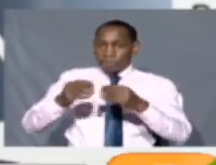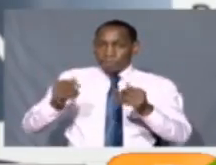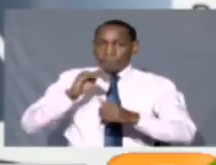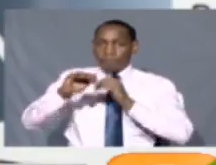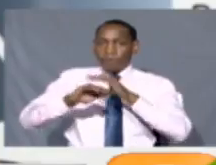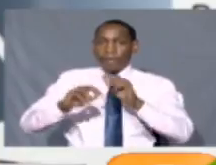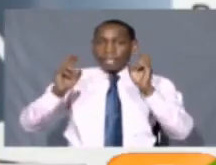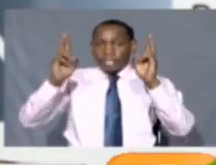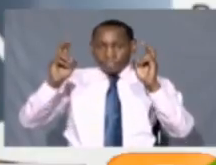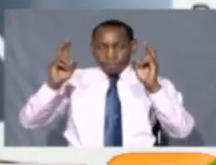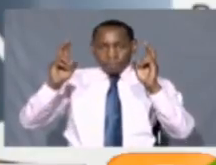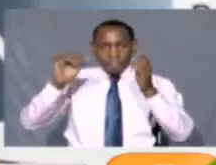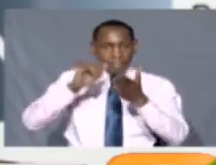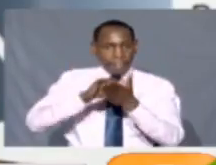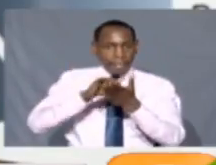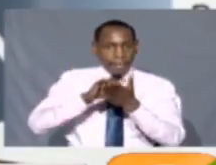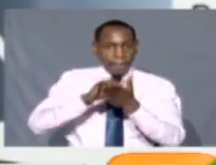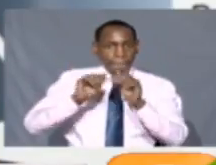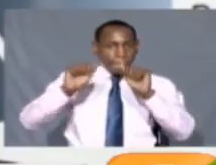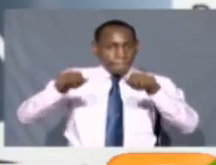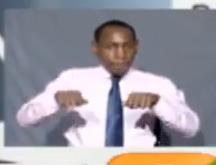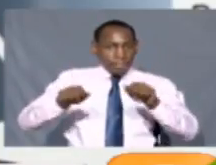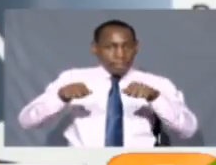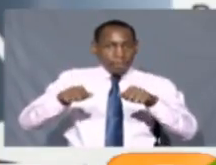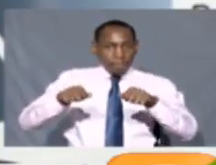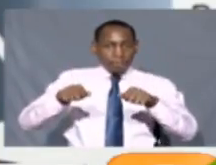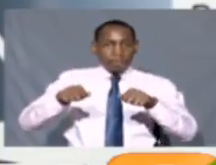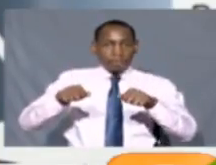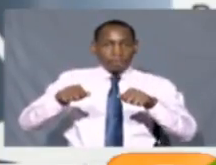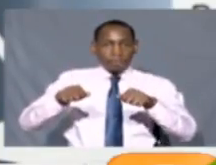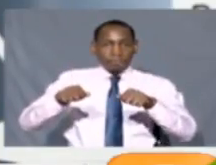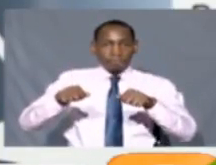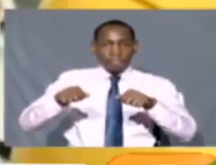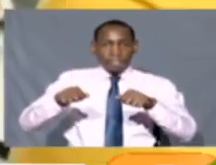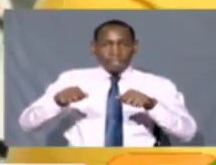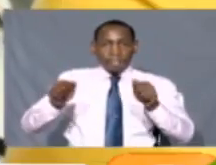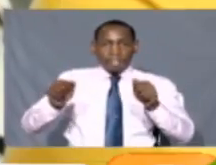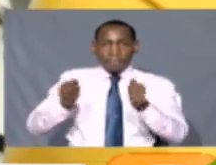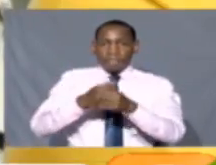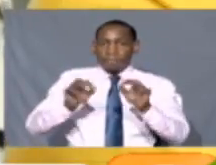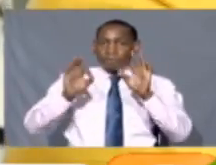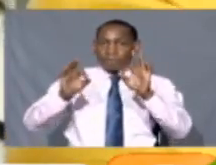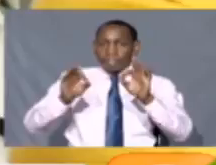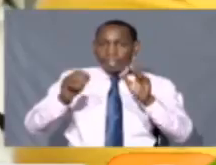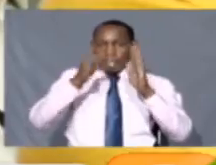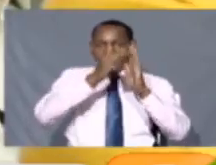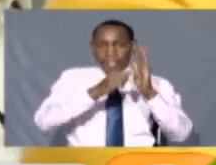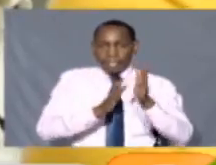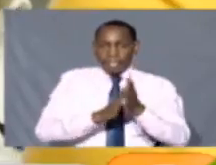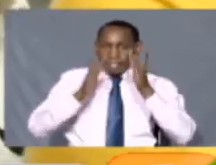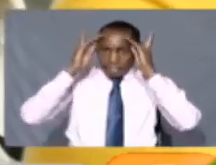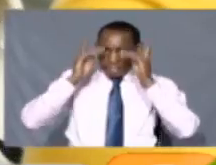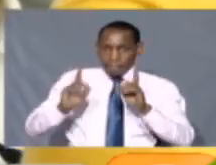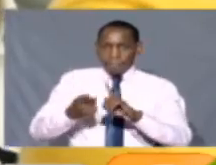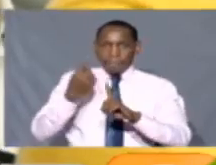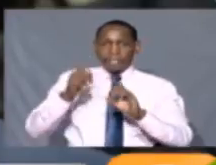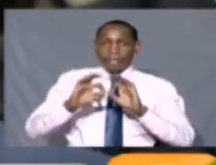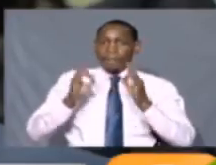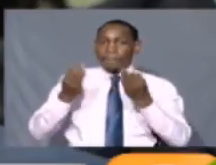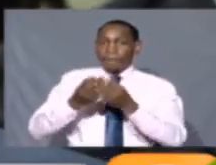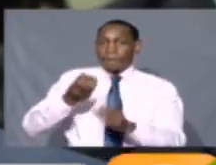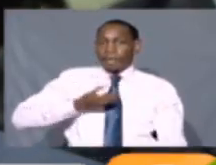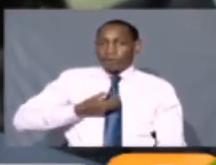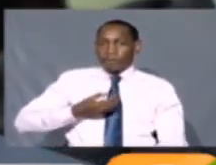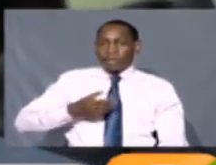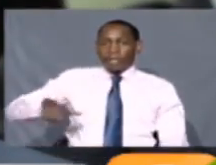issues that would make us not a remarkable listing. The decision setting the stage for the first family-owned local